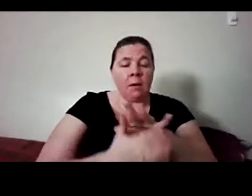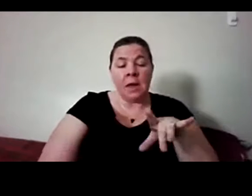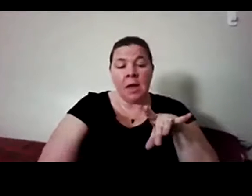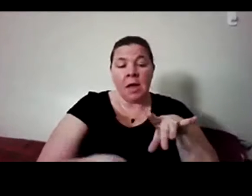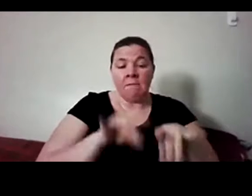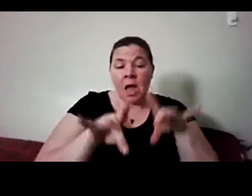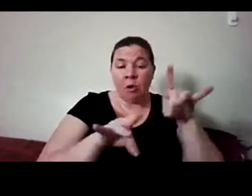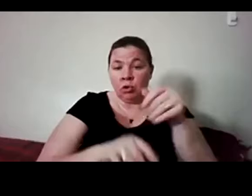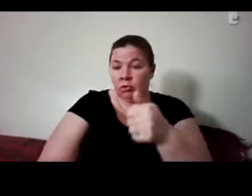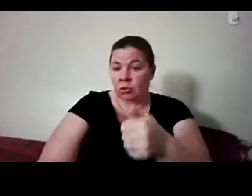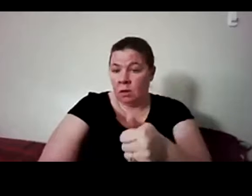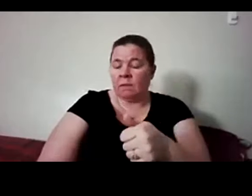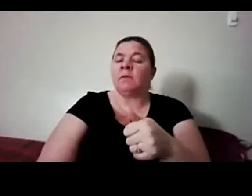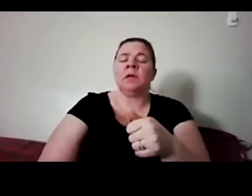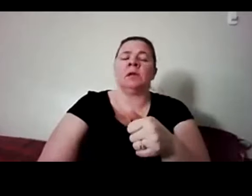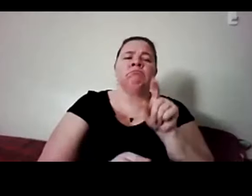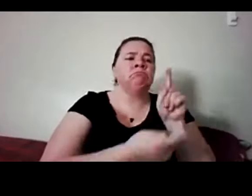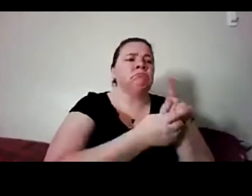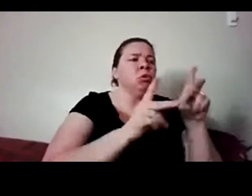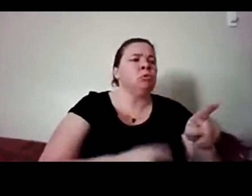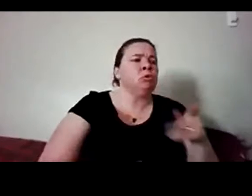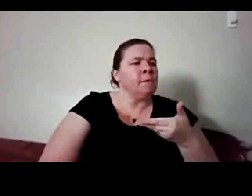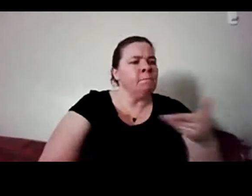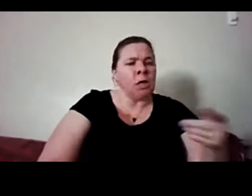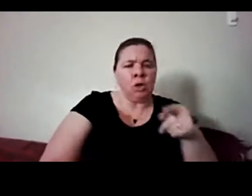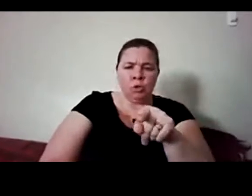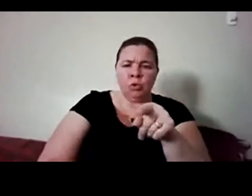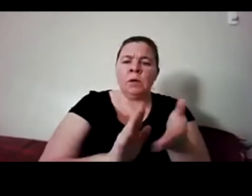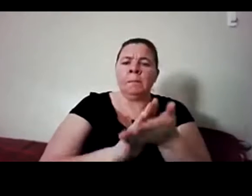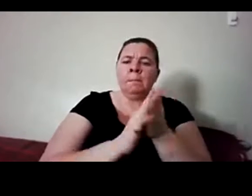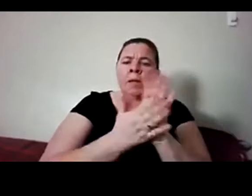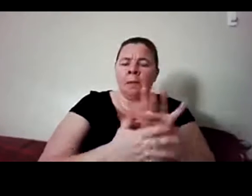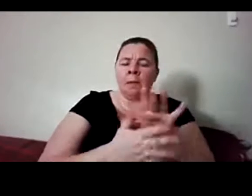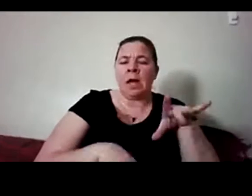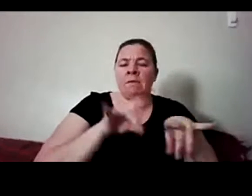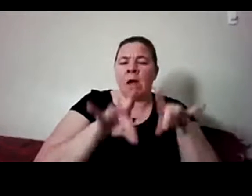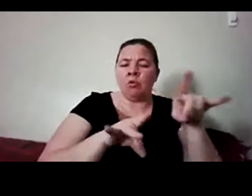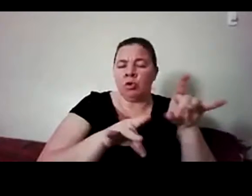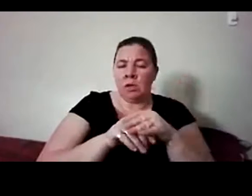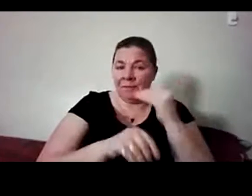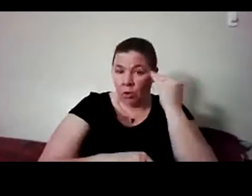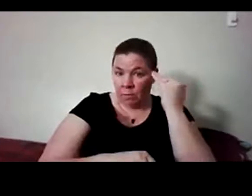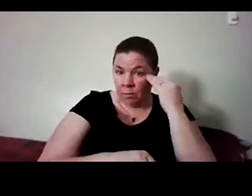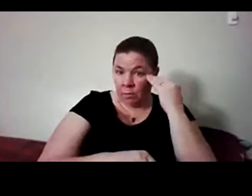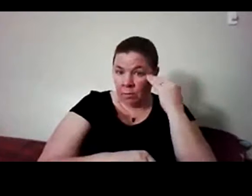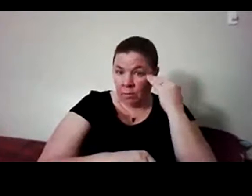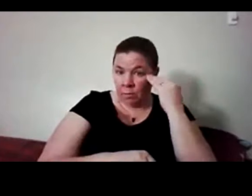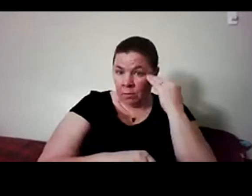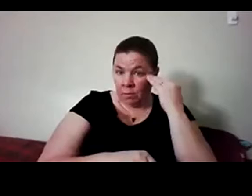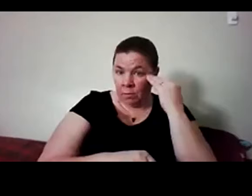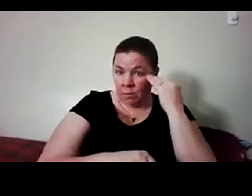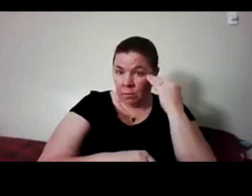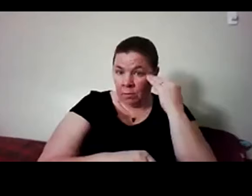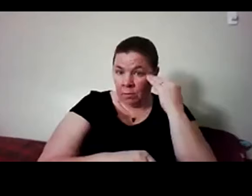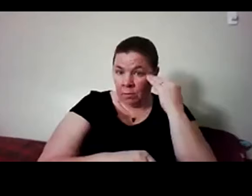founder for a $97 fee. If you're familiar with Mr. Richard Branson, CEO, founder